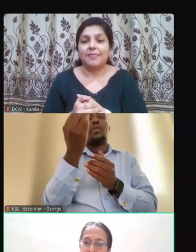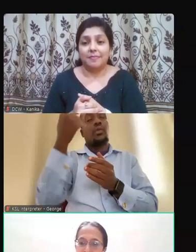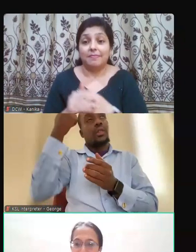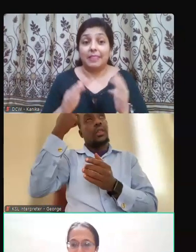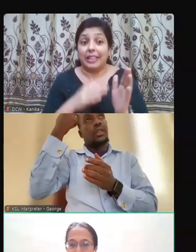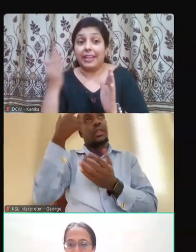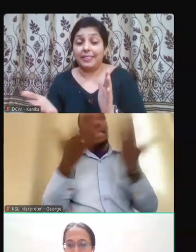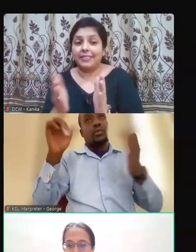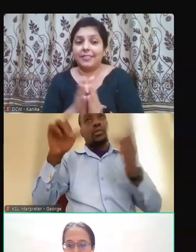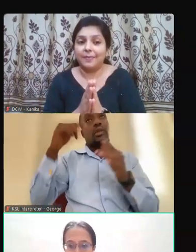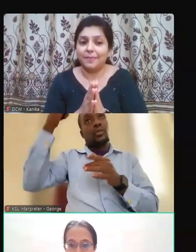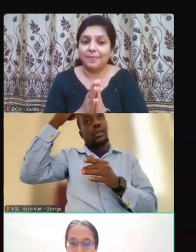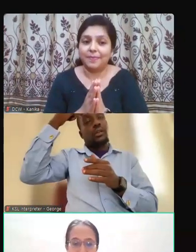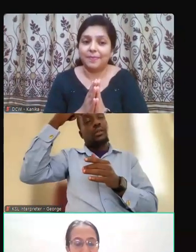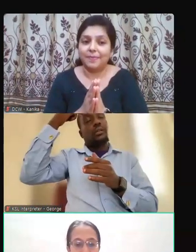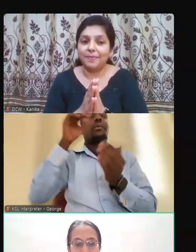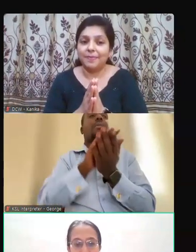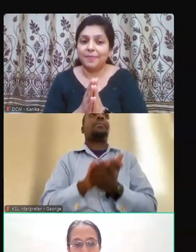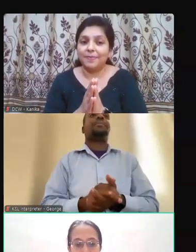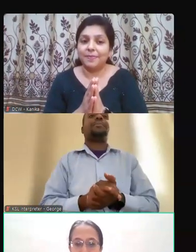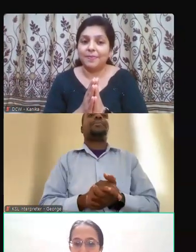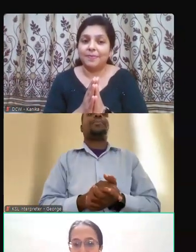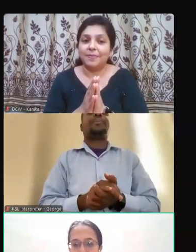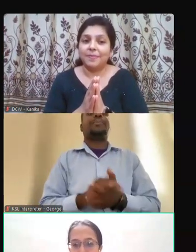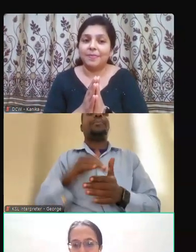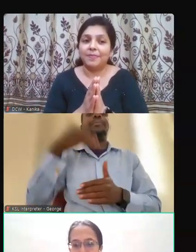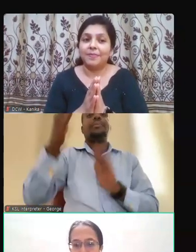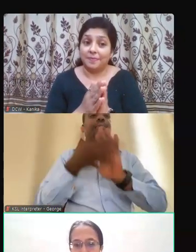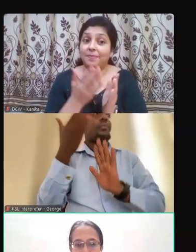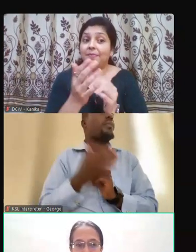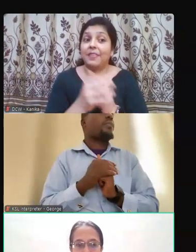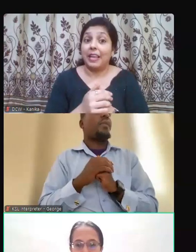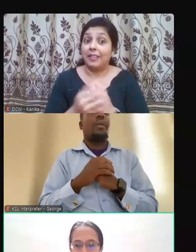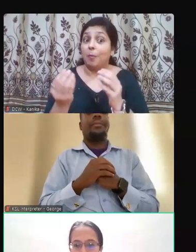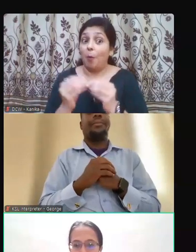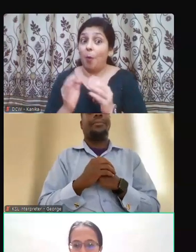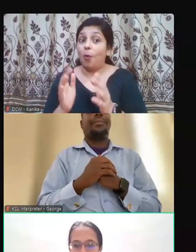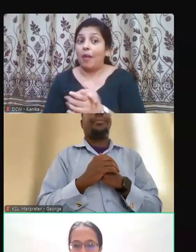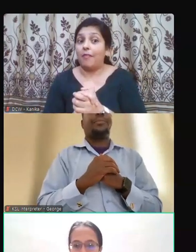Next slide, please.